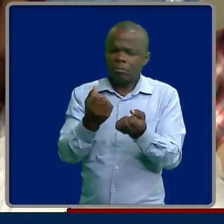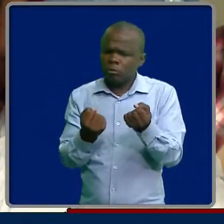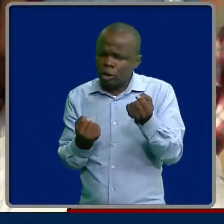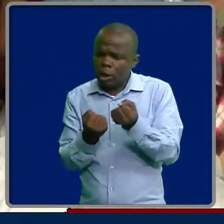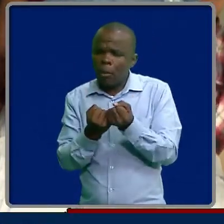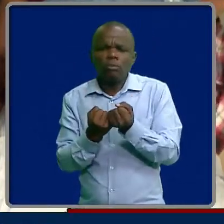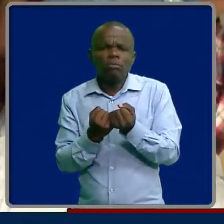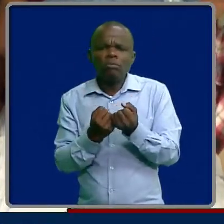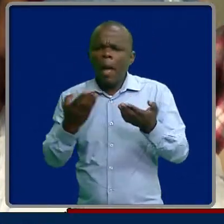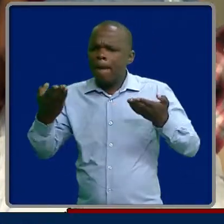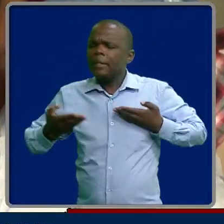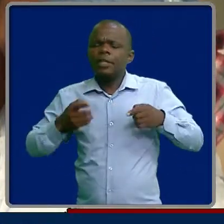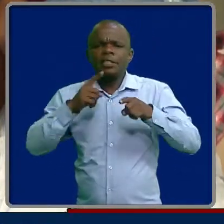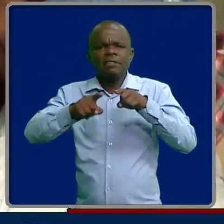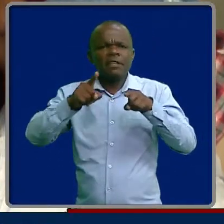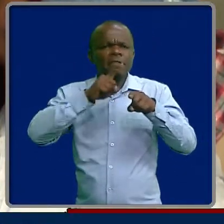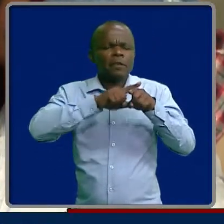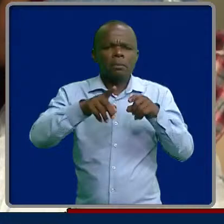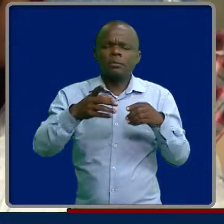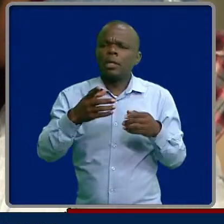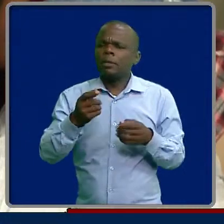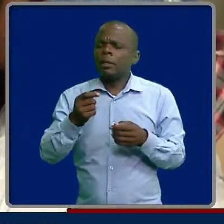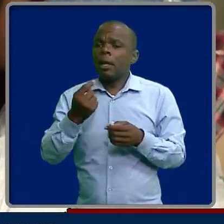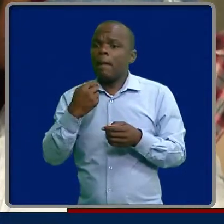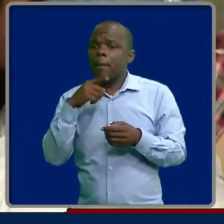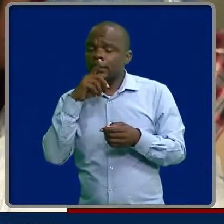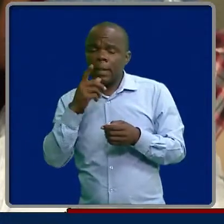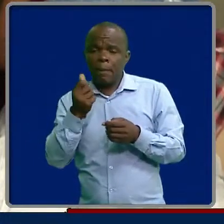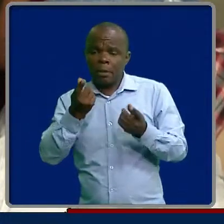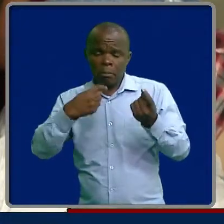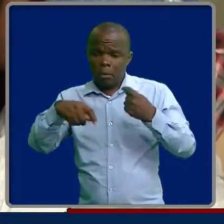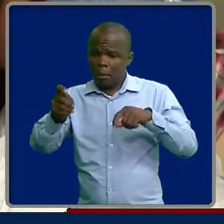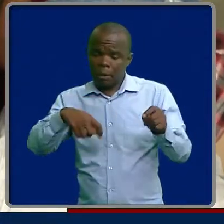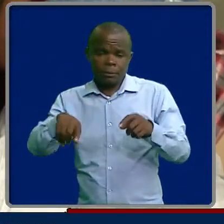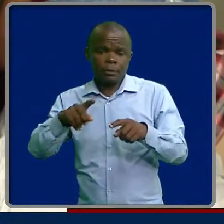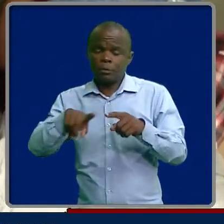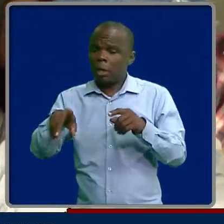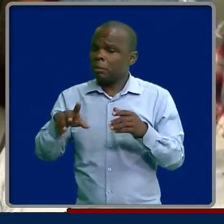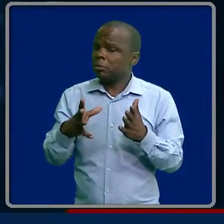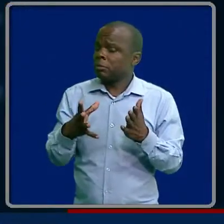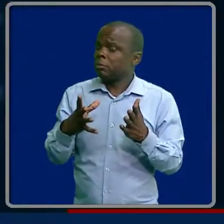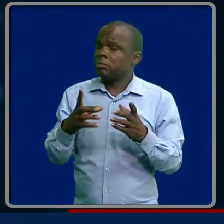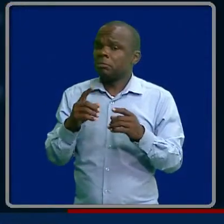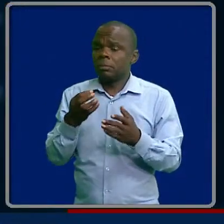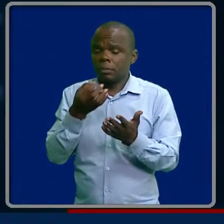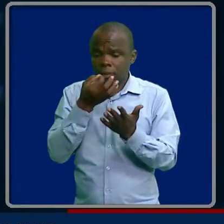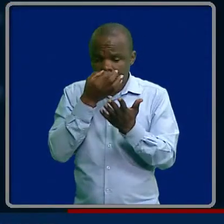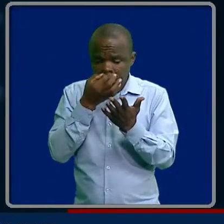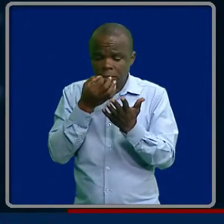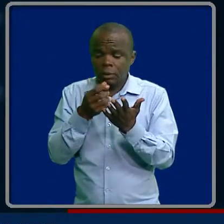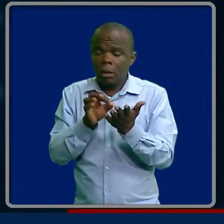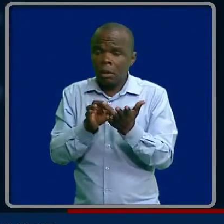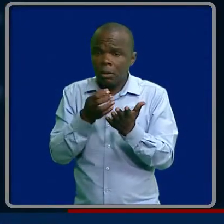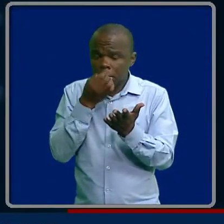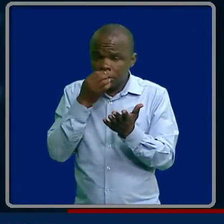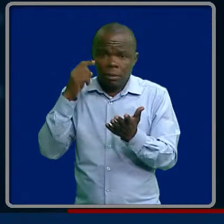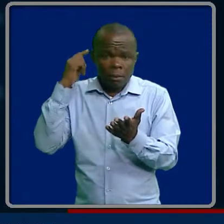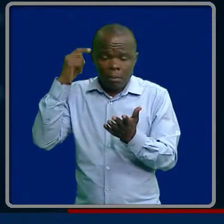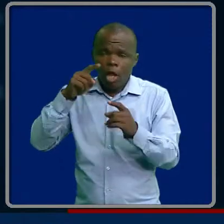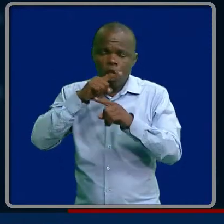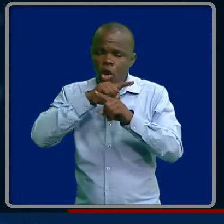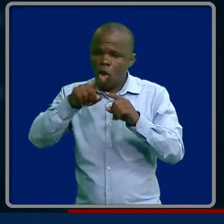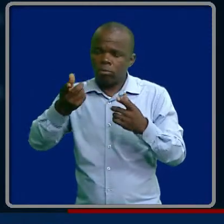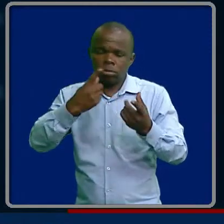of businesses except money lending, forex trading, and illegal substances. We don't just